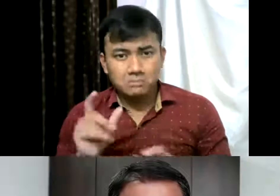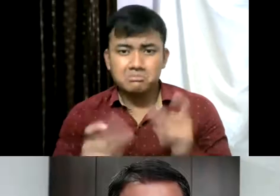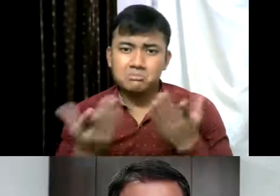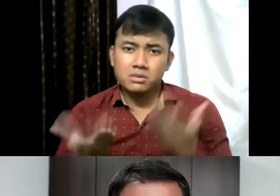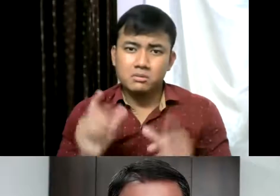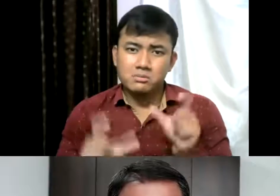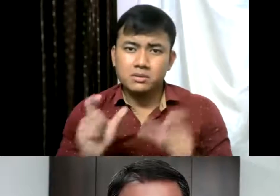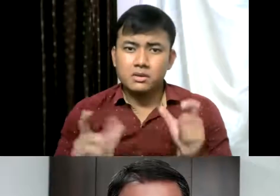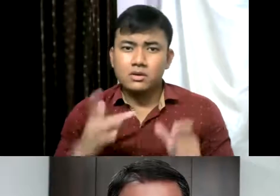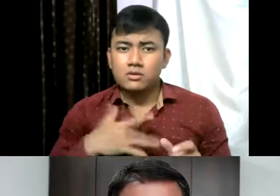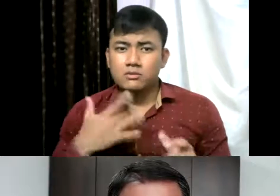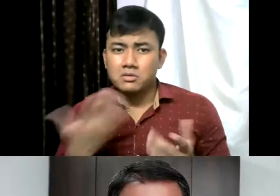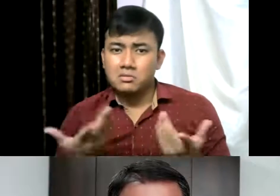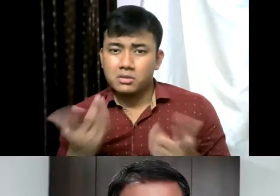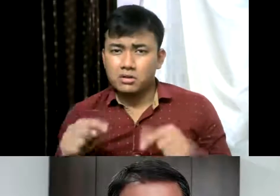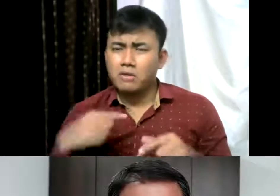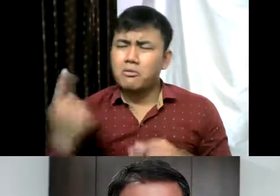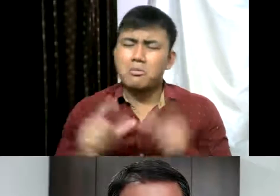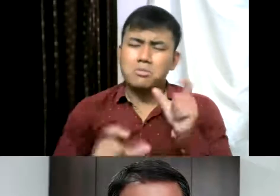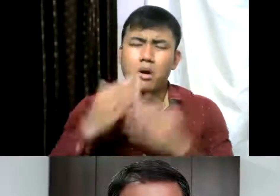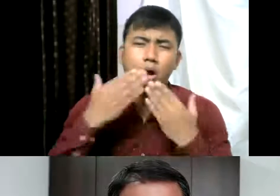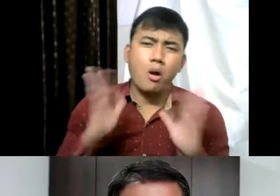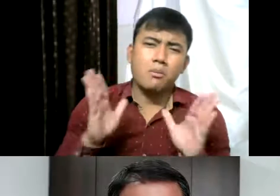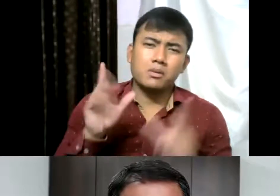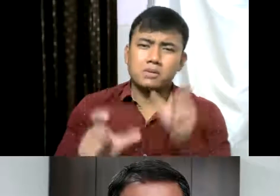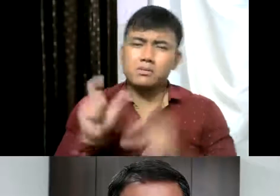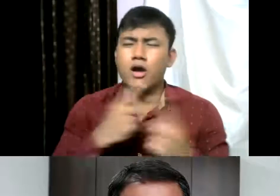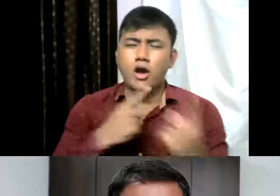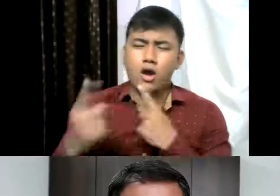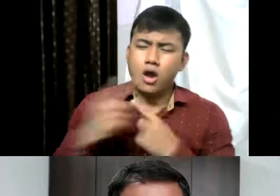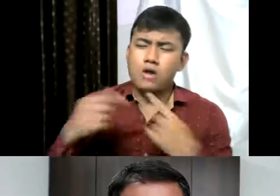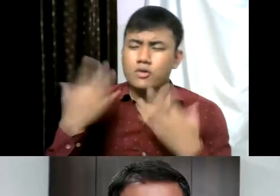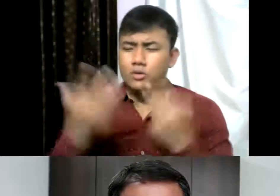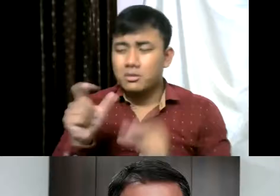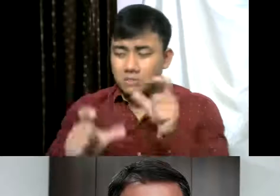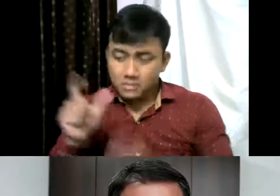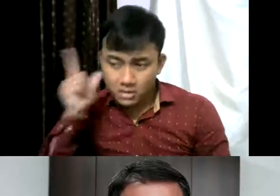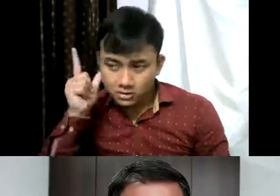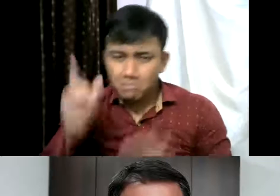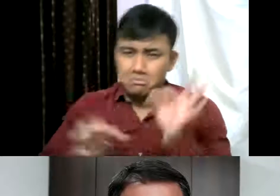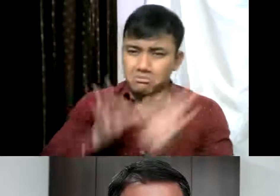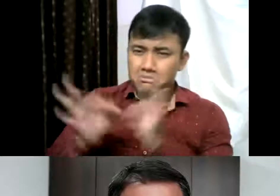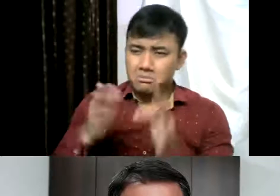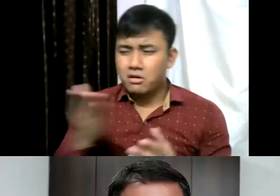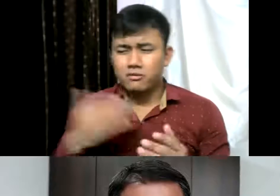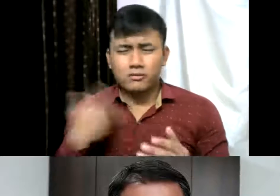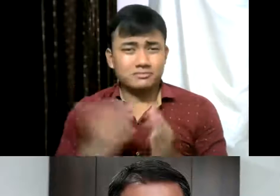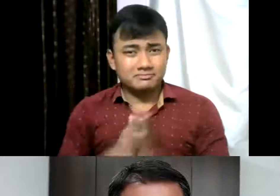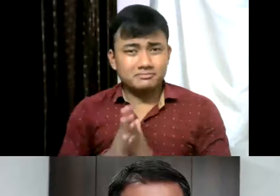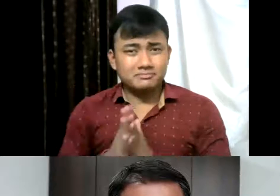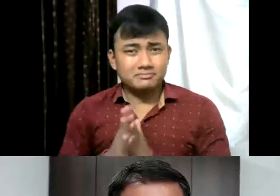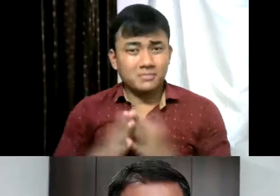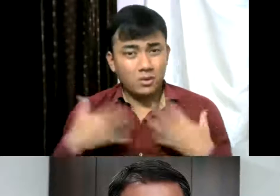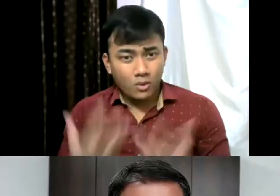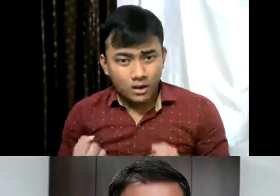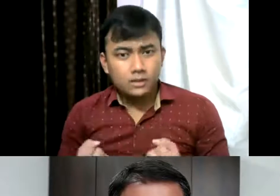like, started talking to everybody, we want to be heard and we want to be listened, like all of those tensions, but to not forget that whom do we want